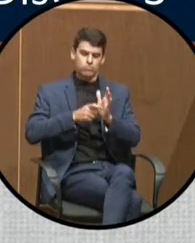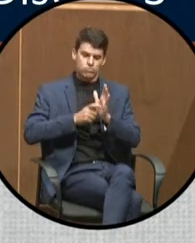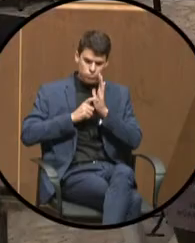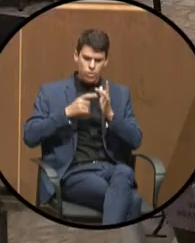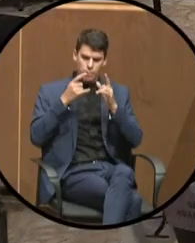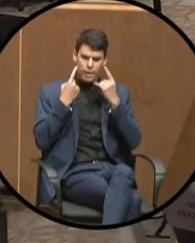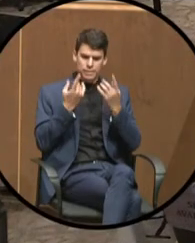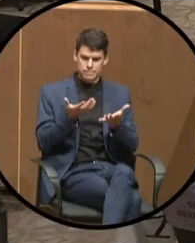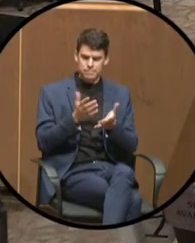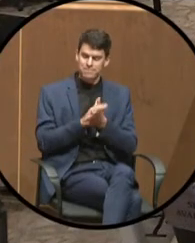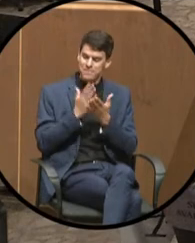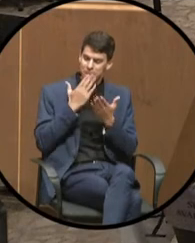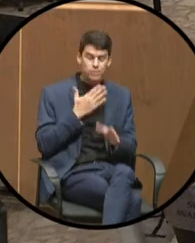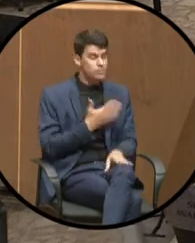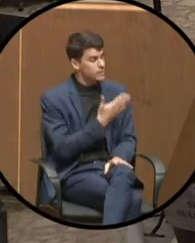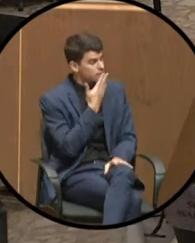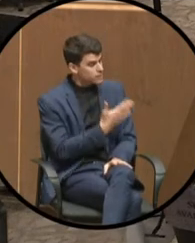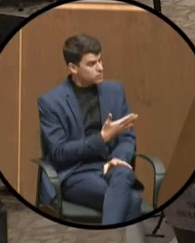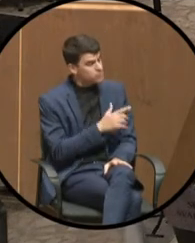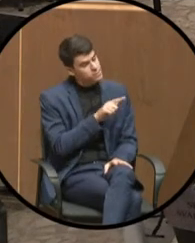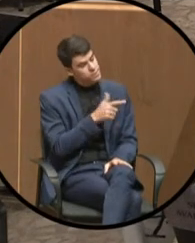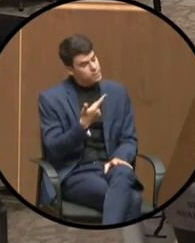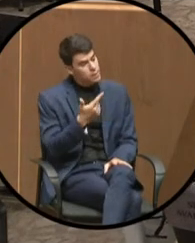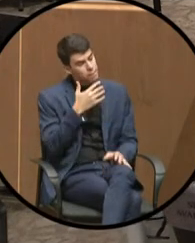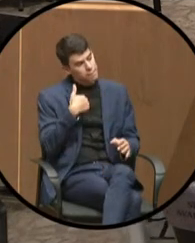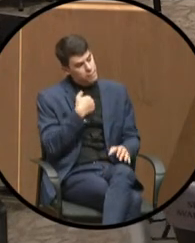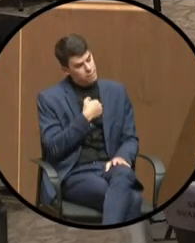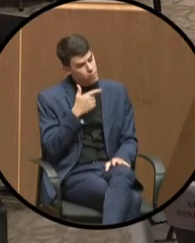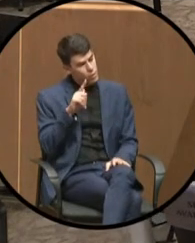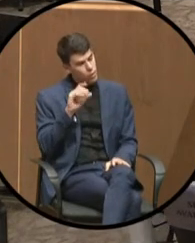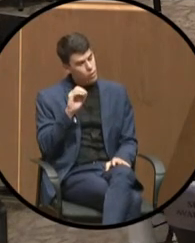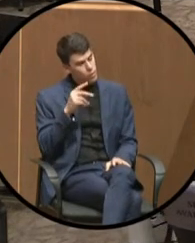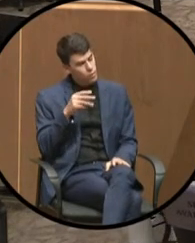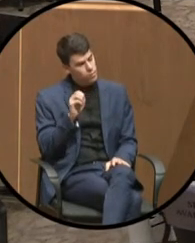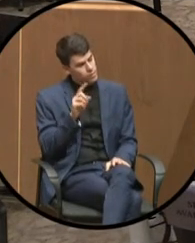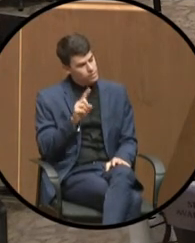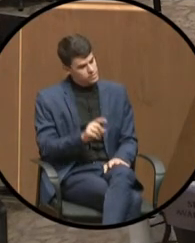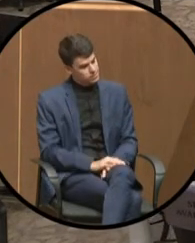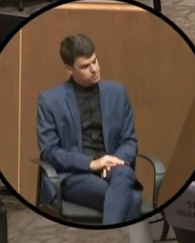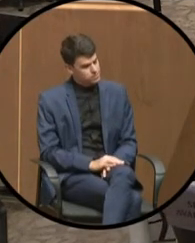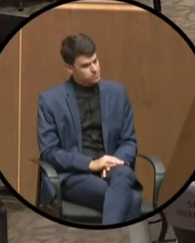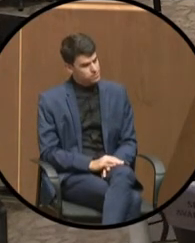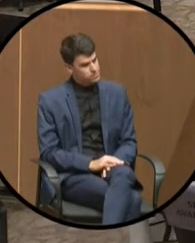Chair. Thank you, Member Cobert. Member Lopez.